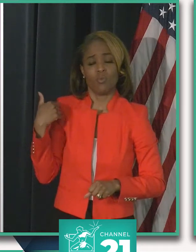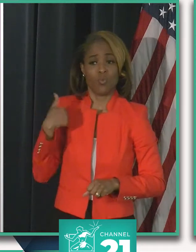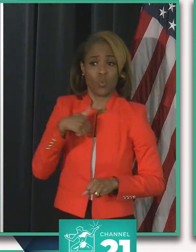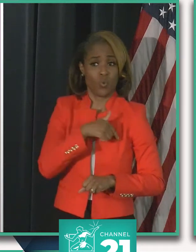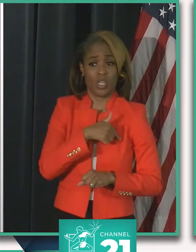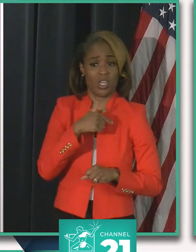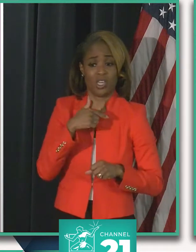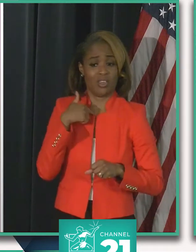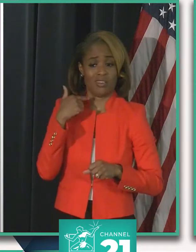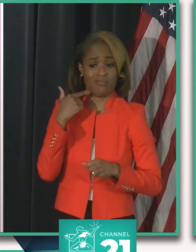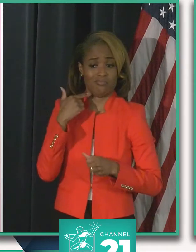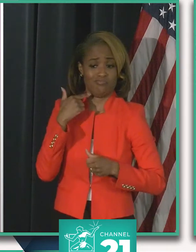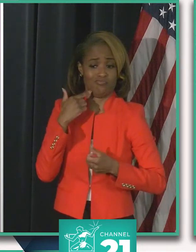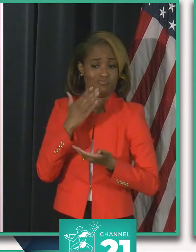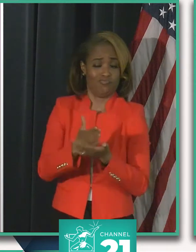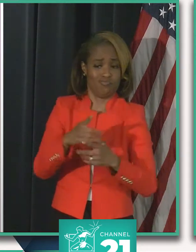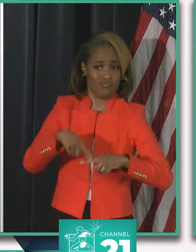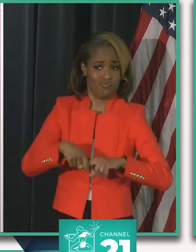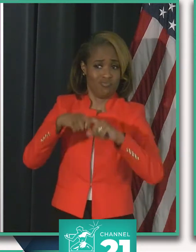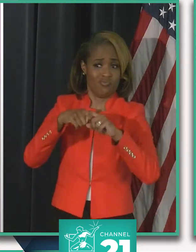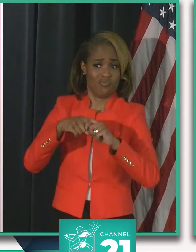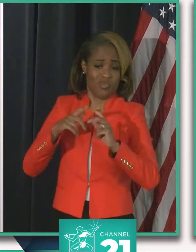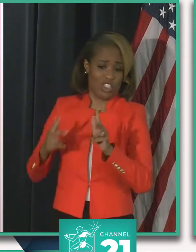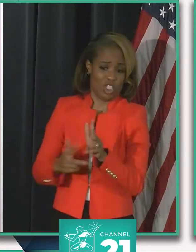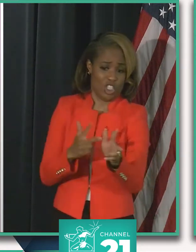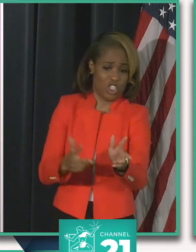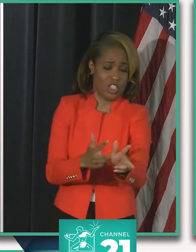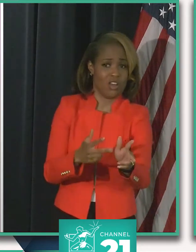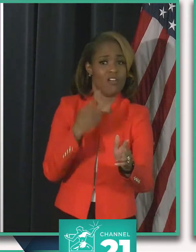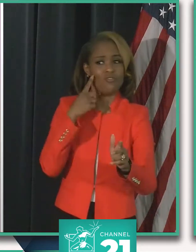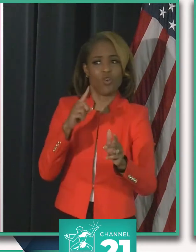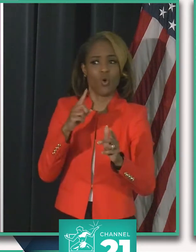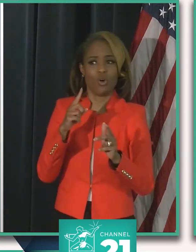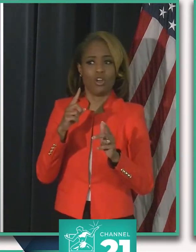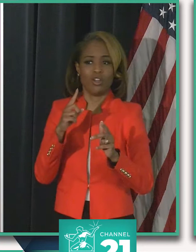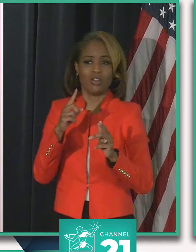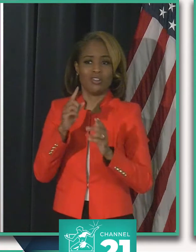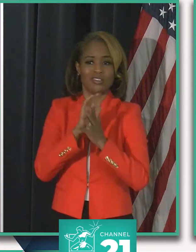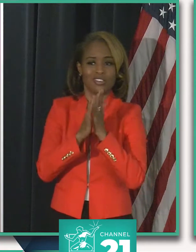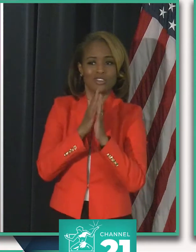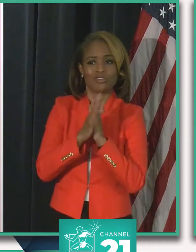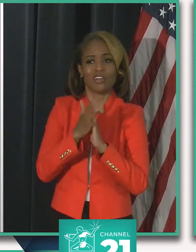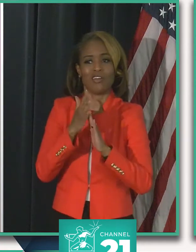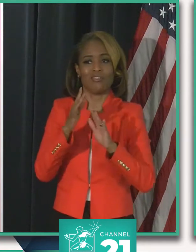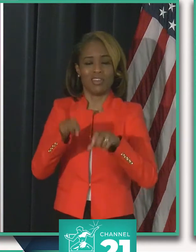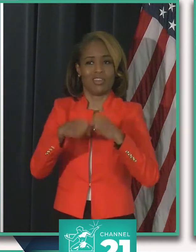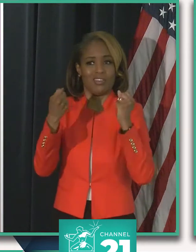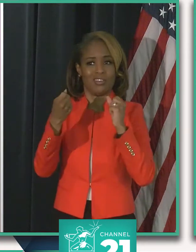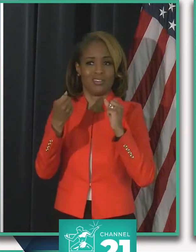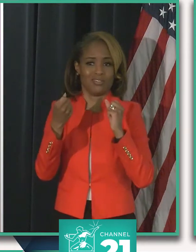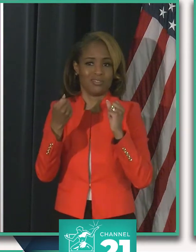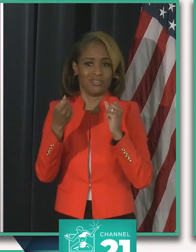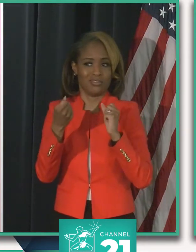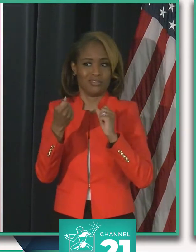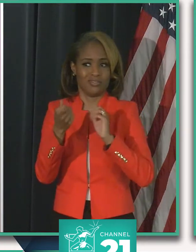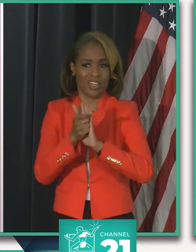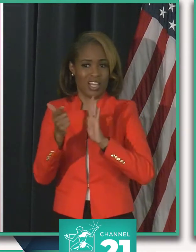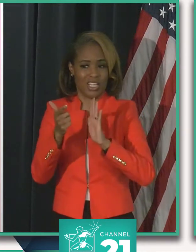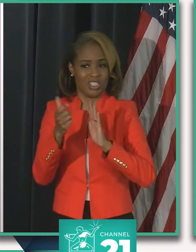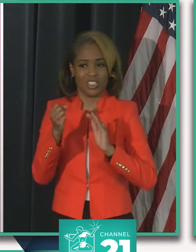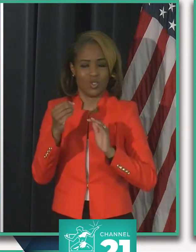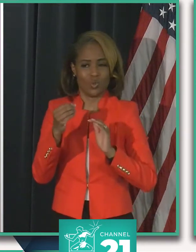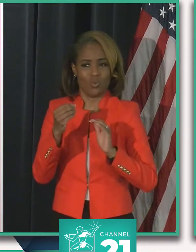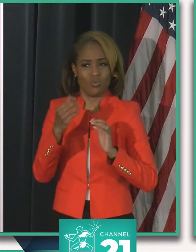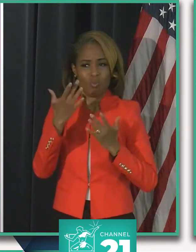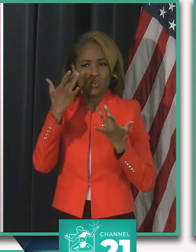chasing vehicles for traffic infractions. It's just too dangerous and endangers our community, and so we don't chase. We just